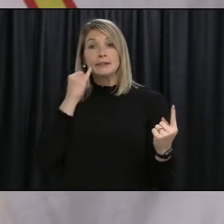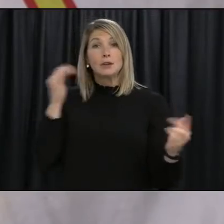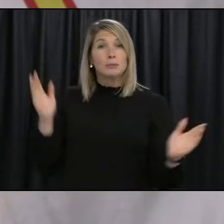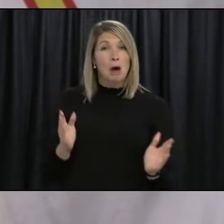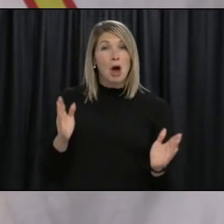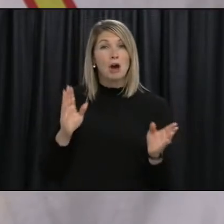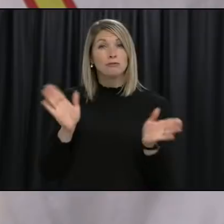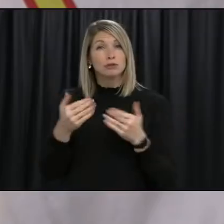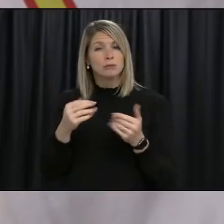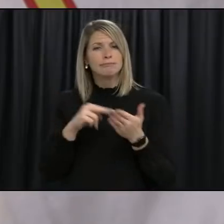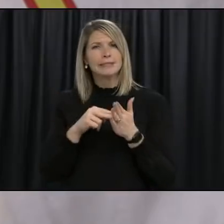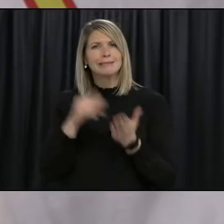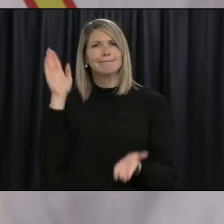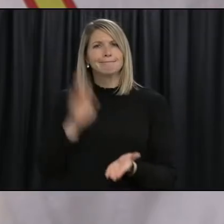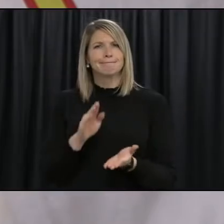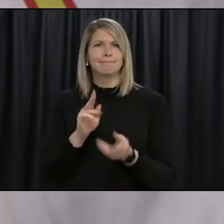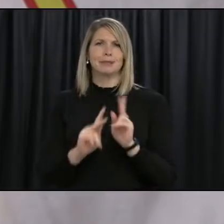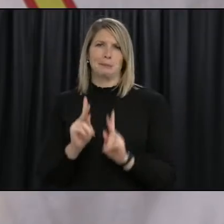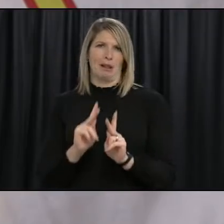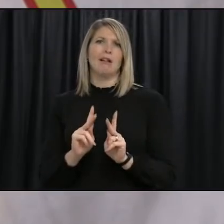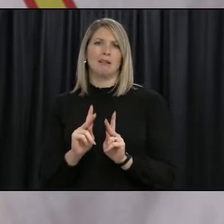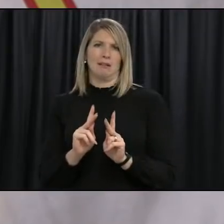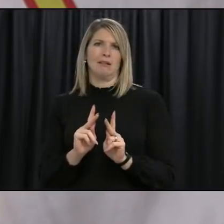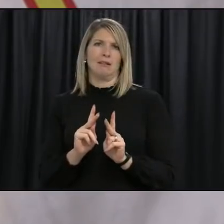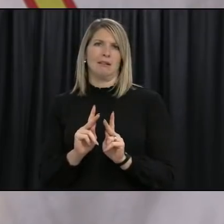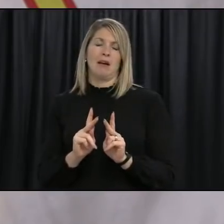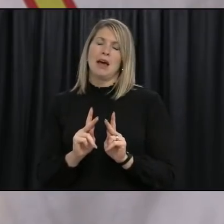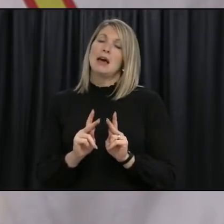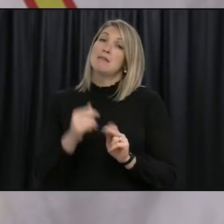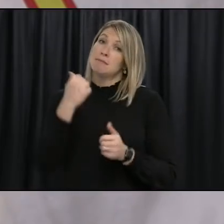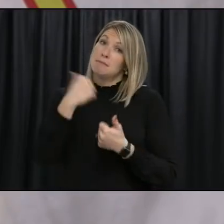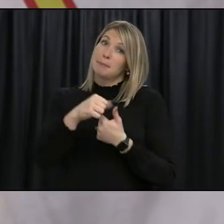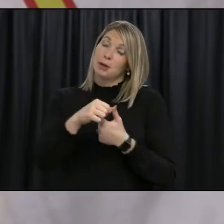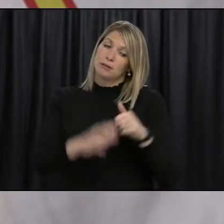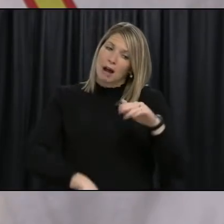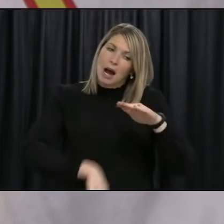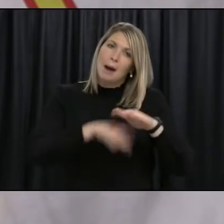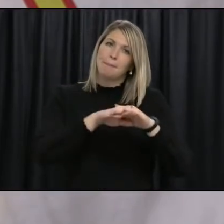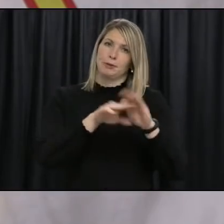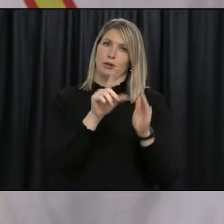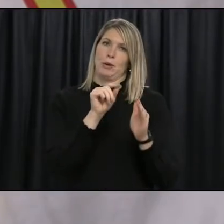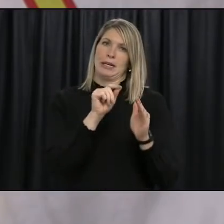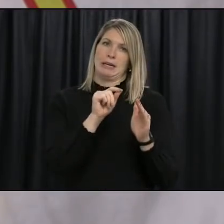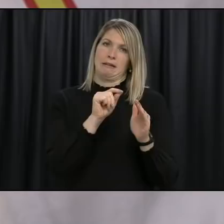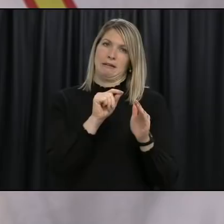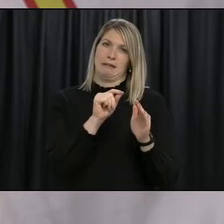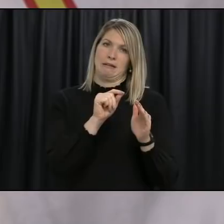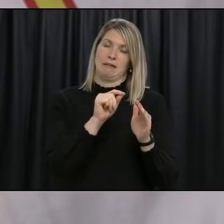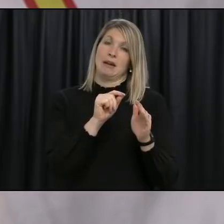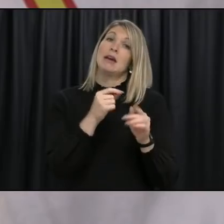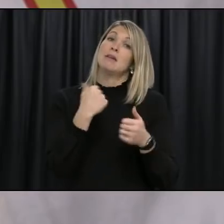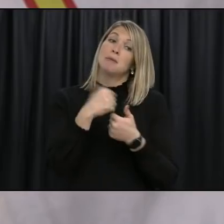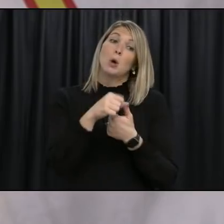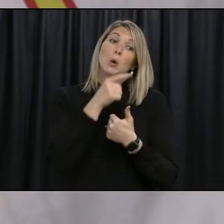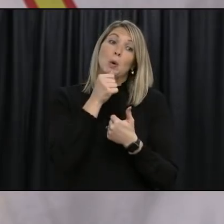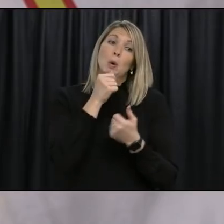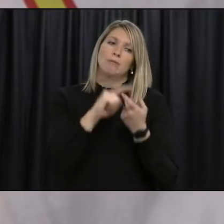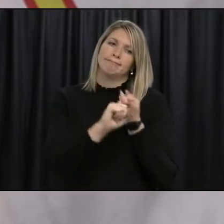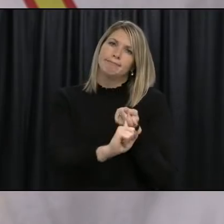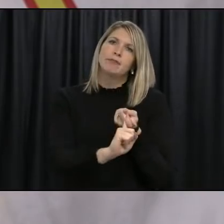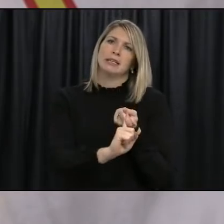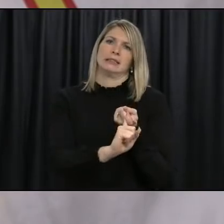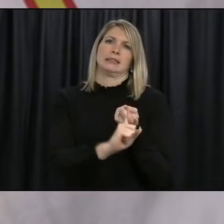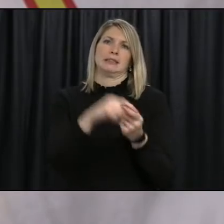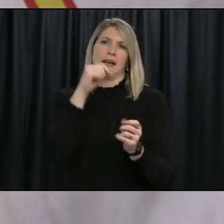safely accommodate. But remember, this should be no more than 20 close, consistent contacts. Please also remember the risk of infection